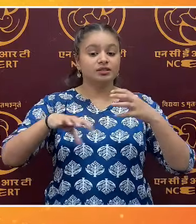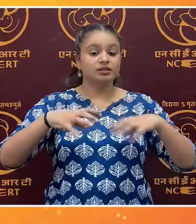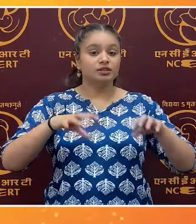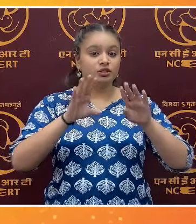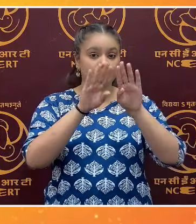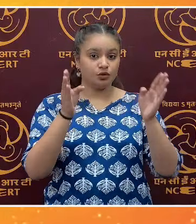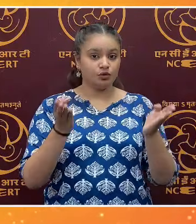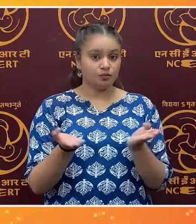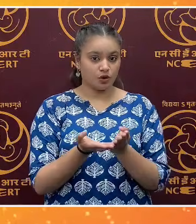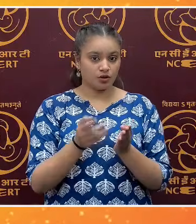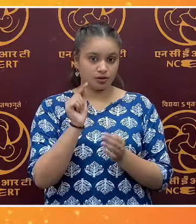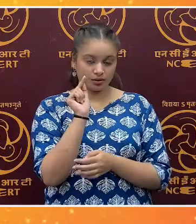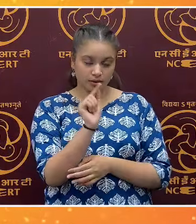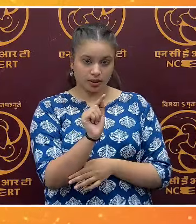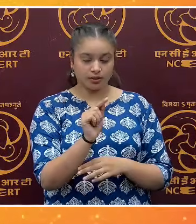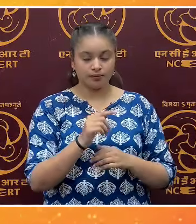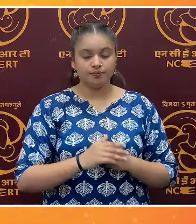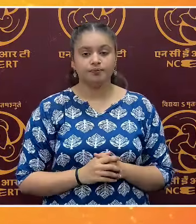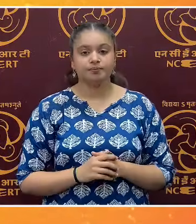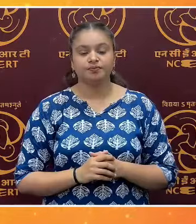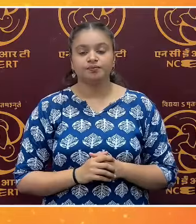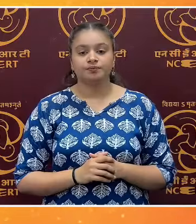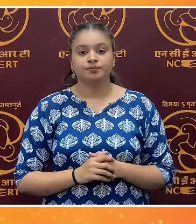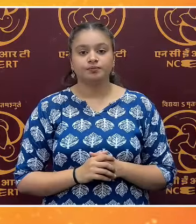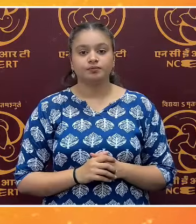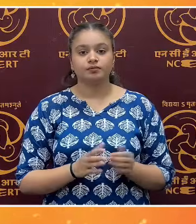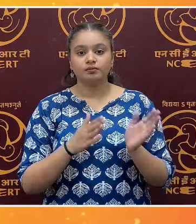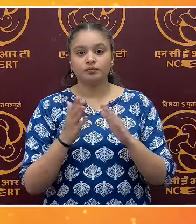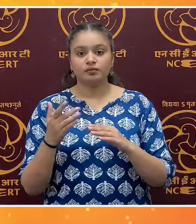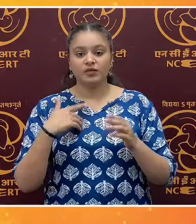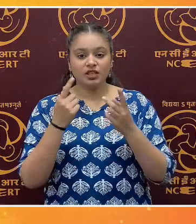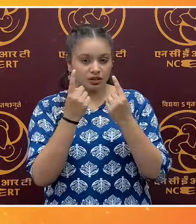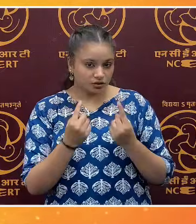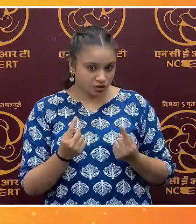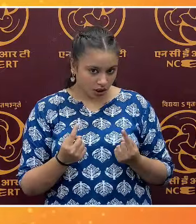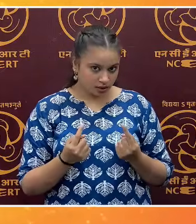just saying this is a distribution box and identify.